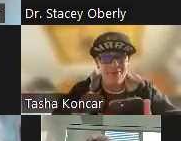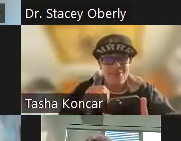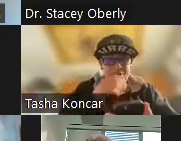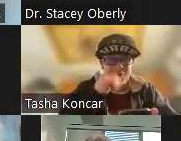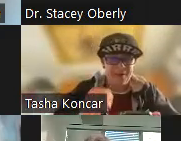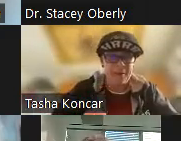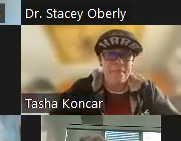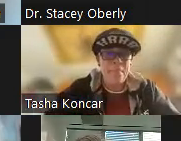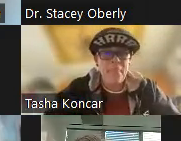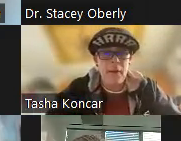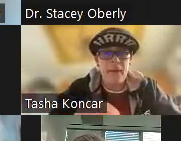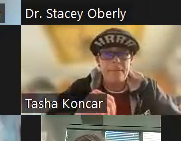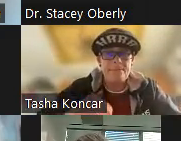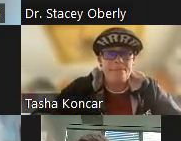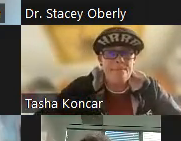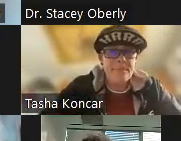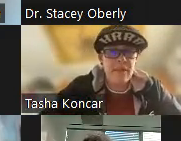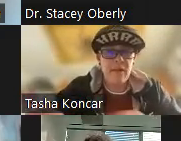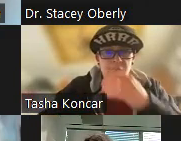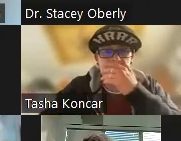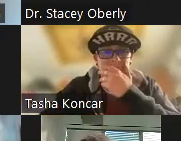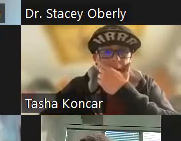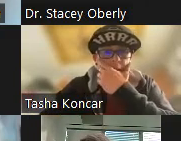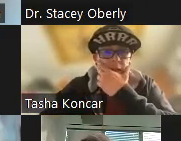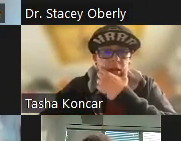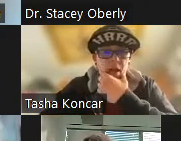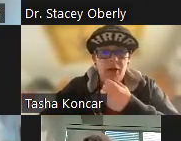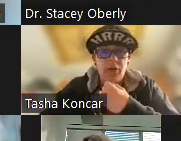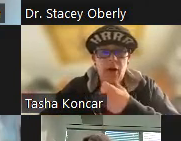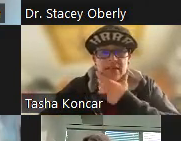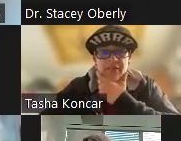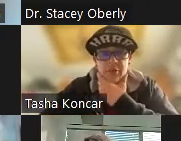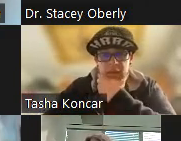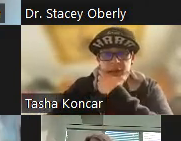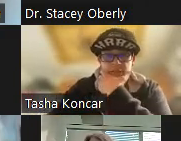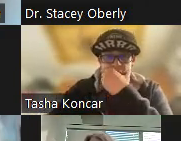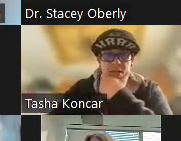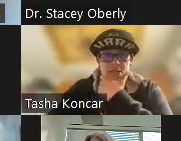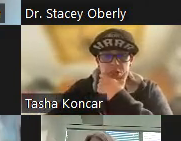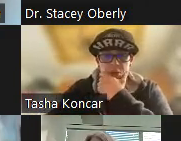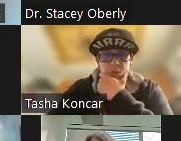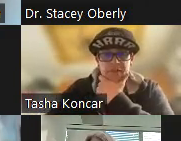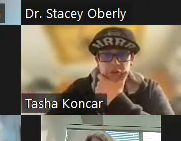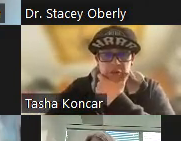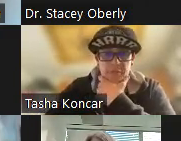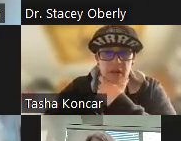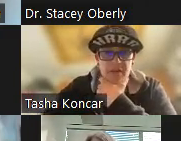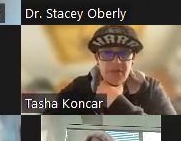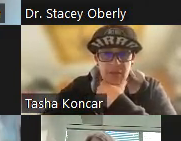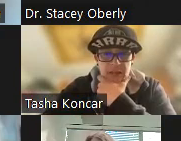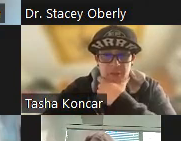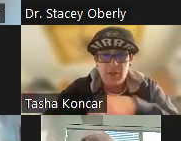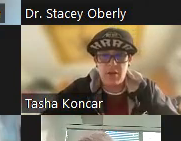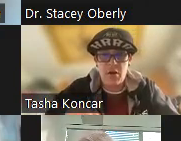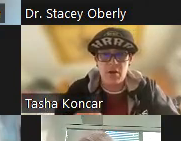following the agenda correctly. Thank you. Can we get, I don't know, has everybody had a chance to review the minutes